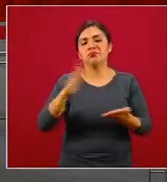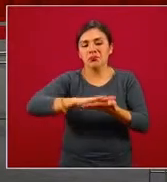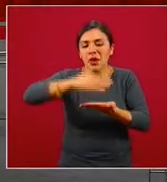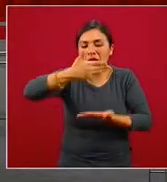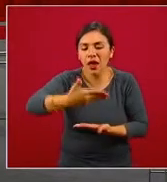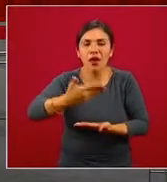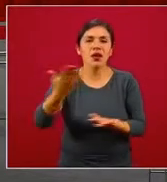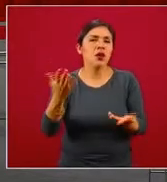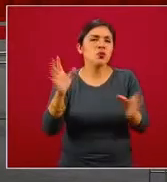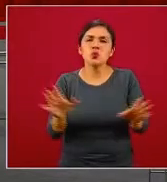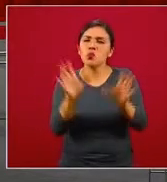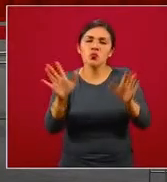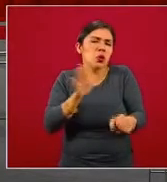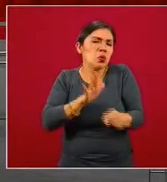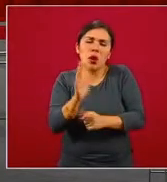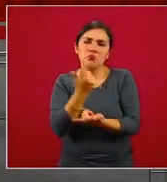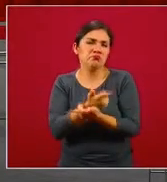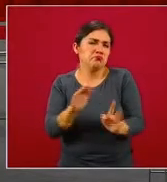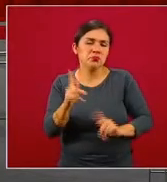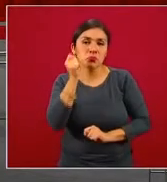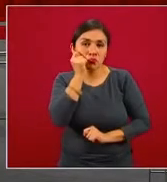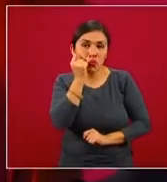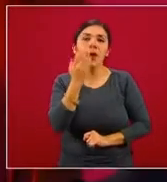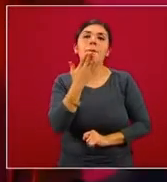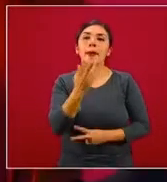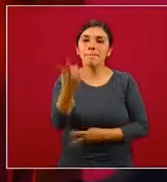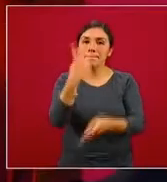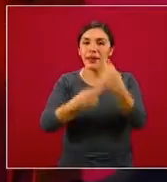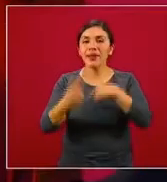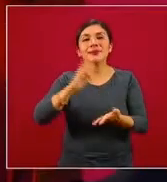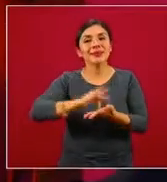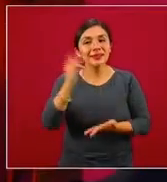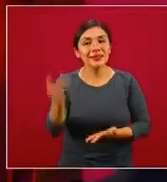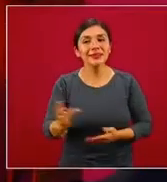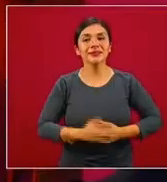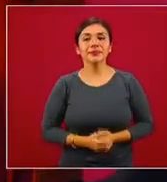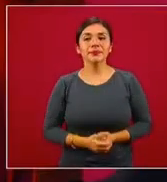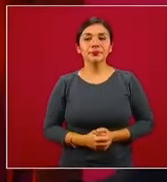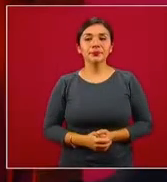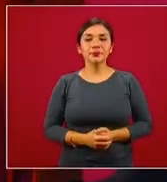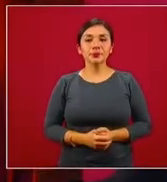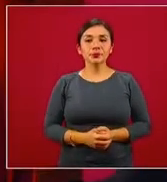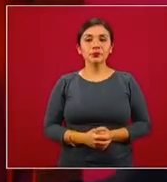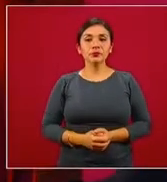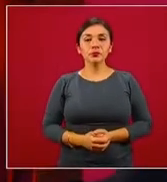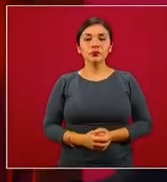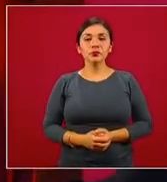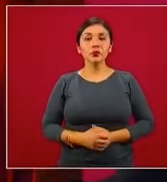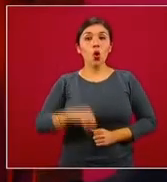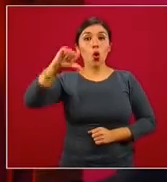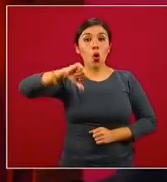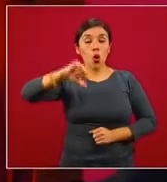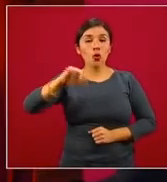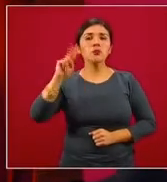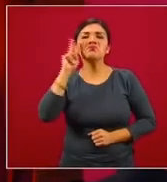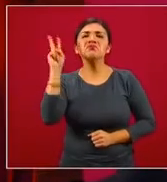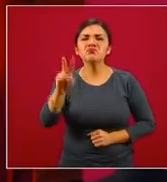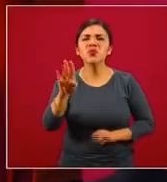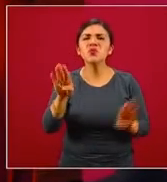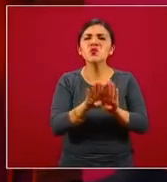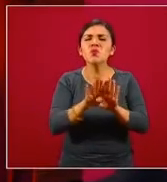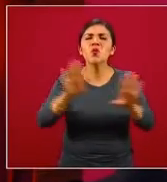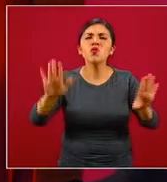tablet, tablet, computadora, computer, lo que sea. whatever, Muy welcome. You're bienvenidos, also muchas welcome. gracias. Thank you. Vamos a Here we're ver going la to take a look actualización at